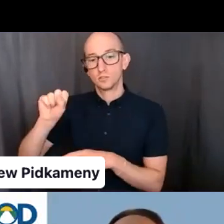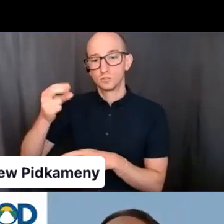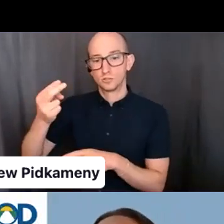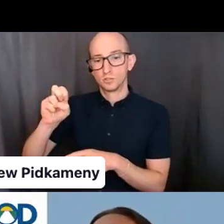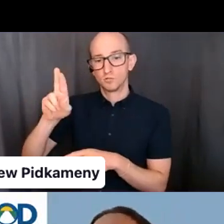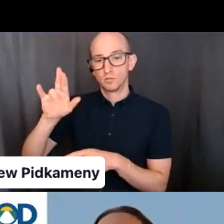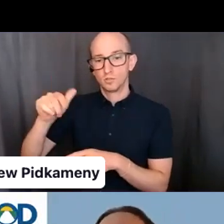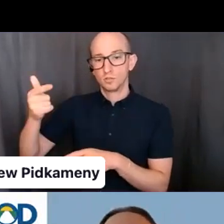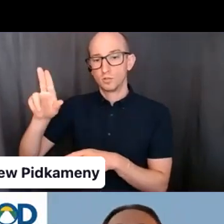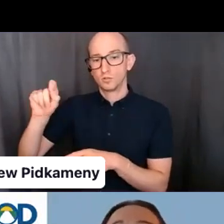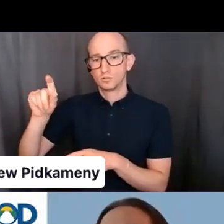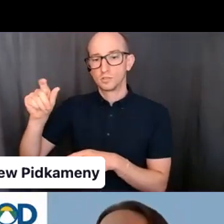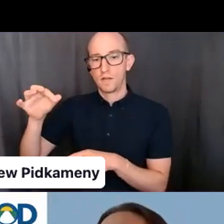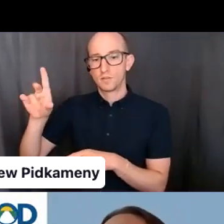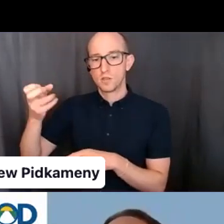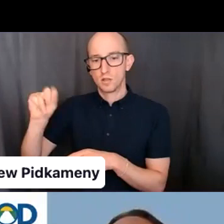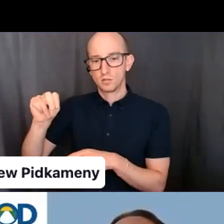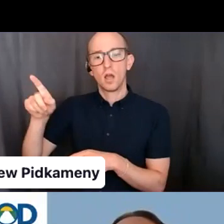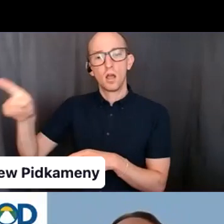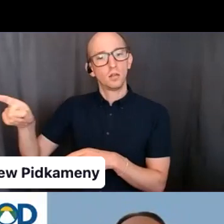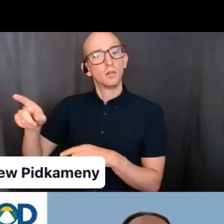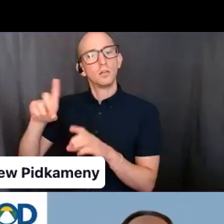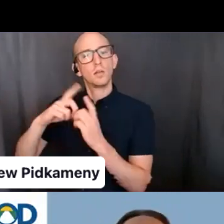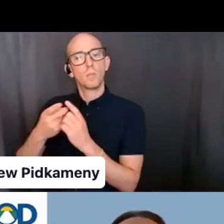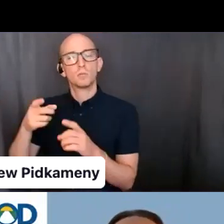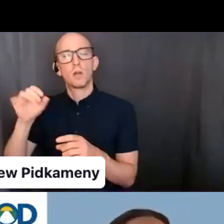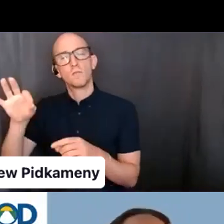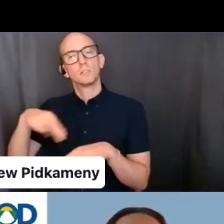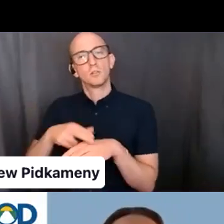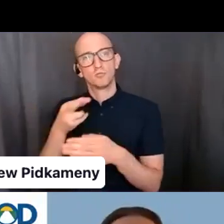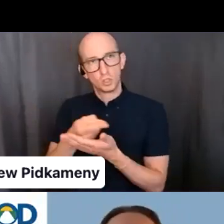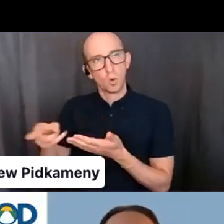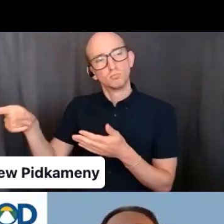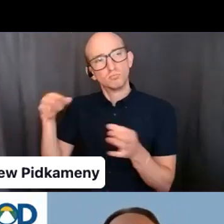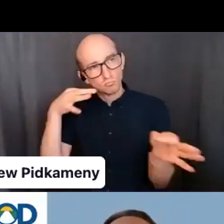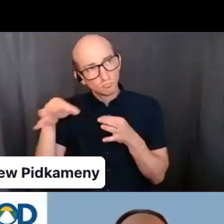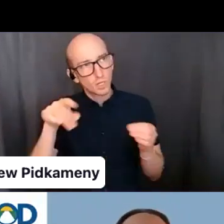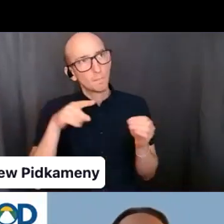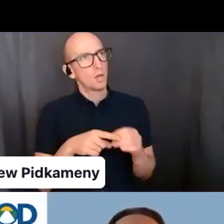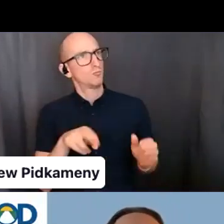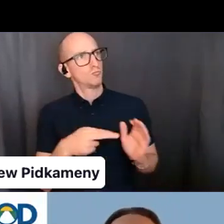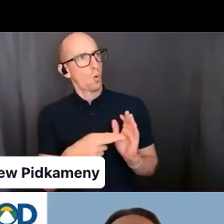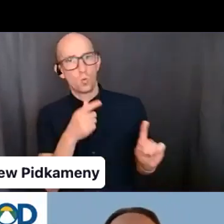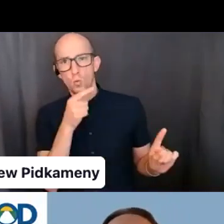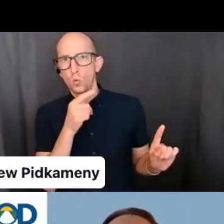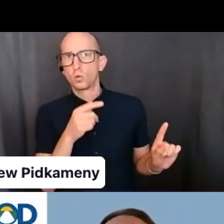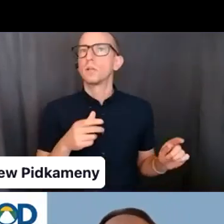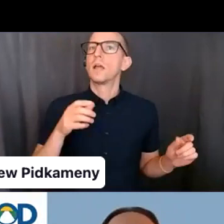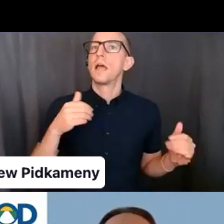who's kindly agreed to talk to people about the role of animal control officers and how they might